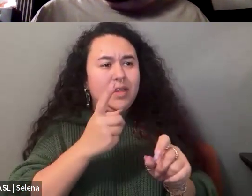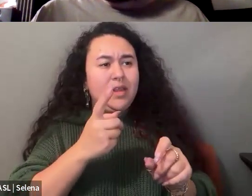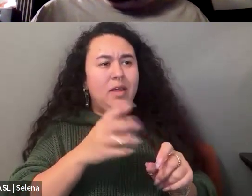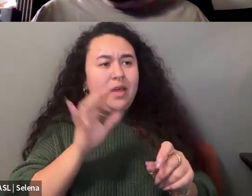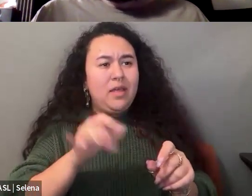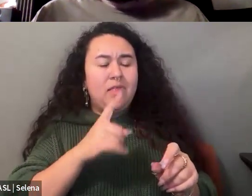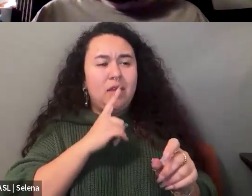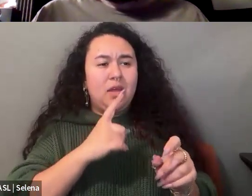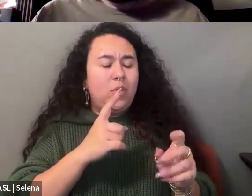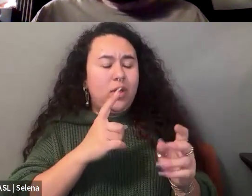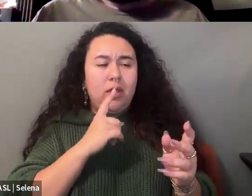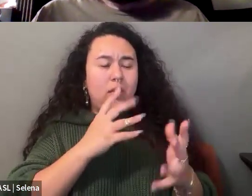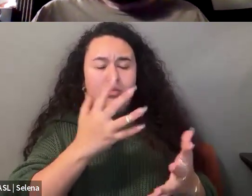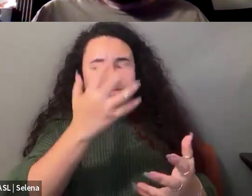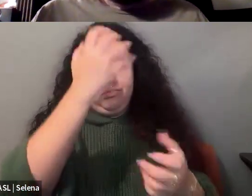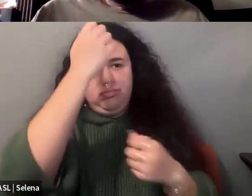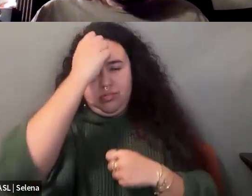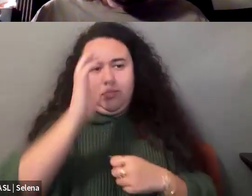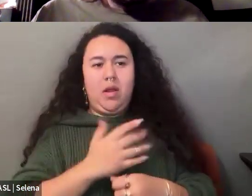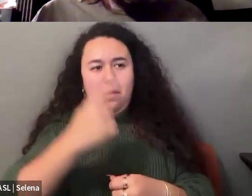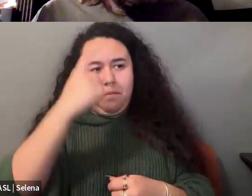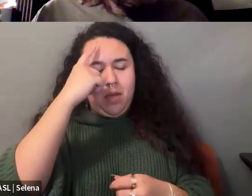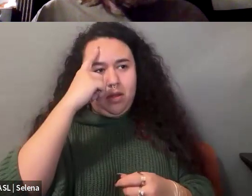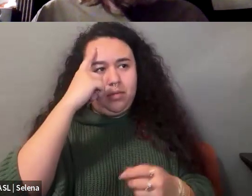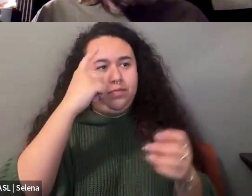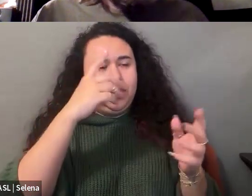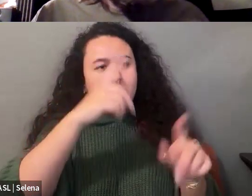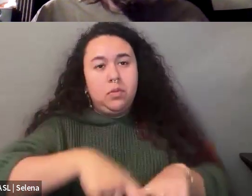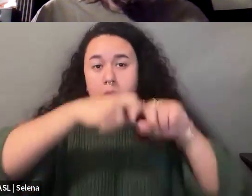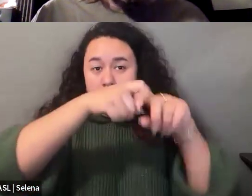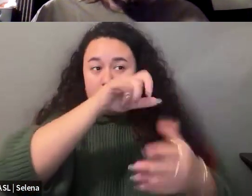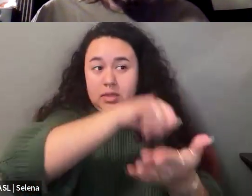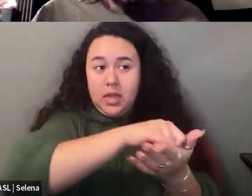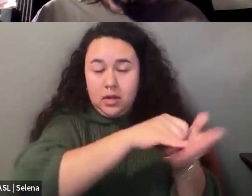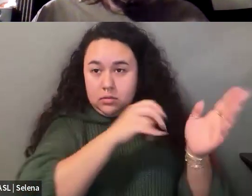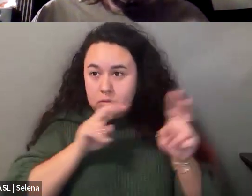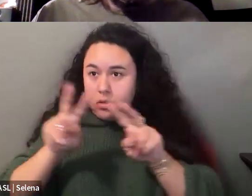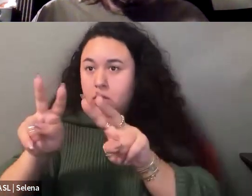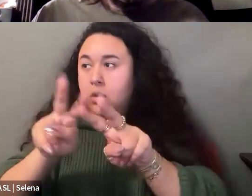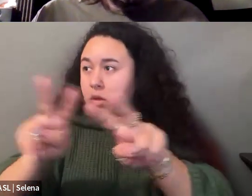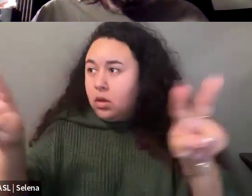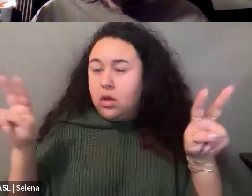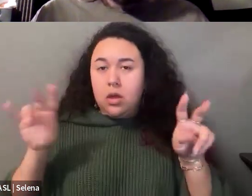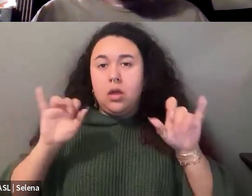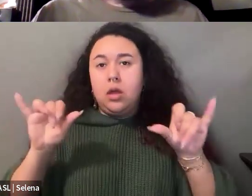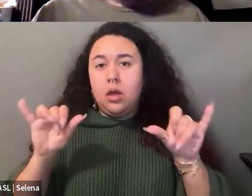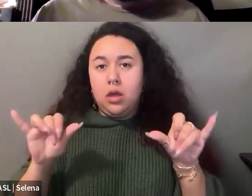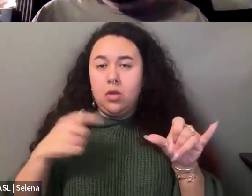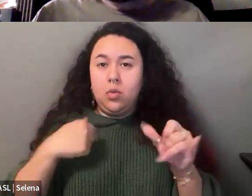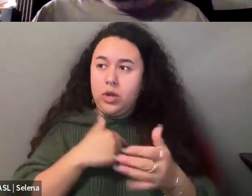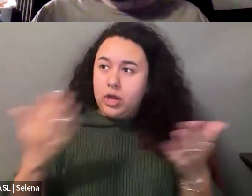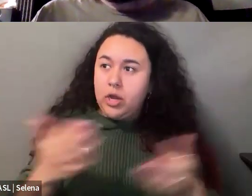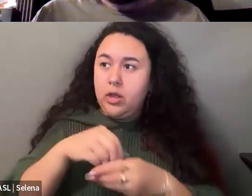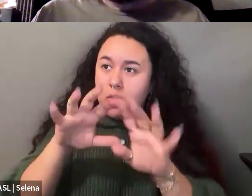harries our neural pathways. Simply absorb the presence of the world and our